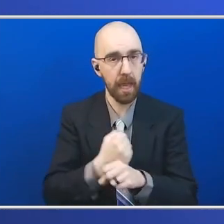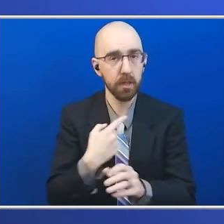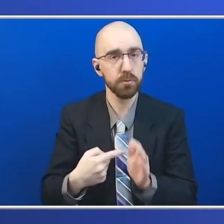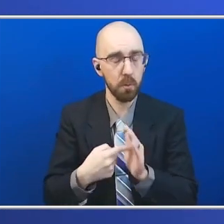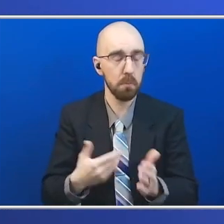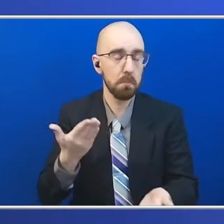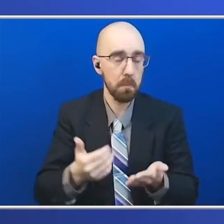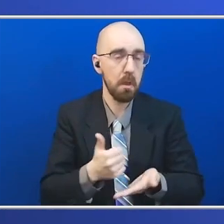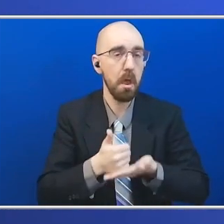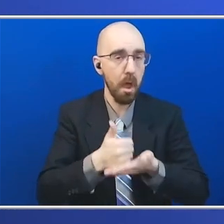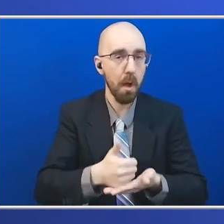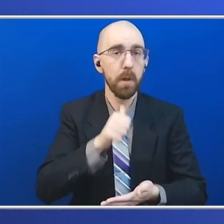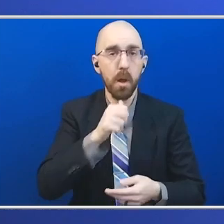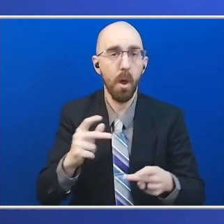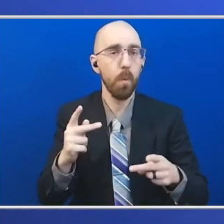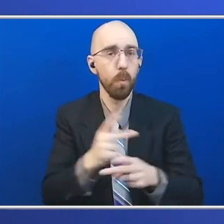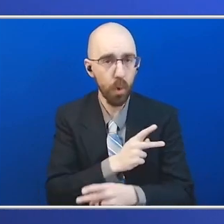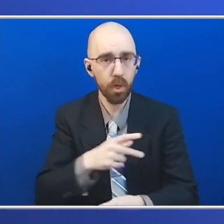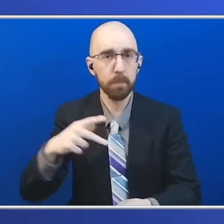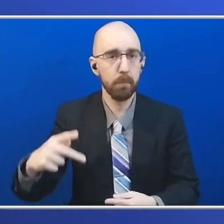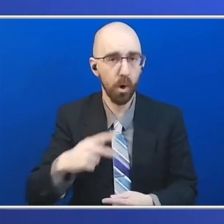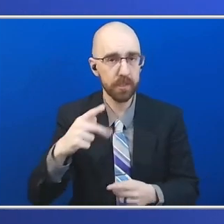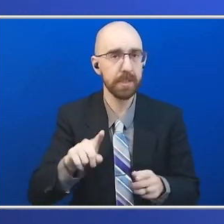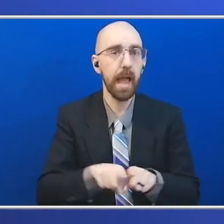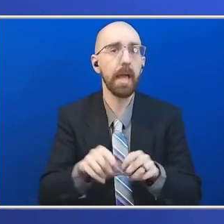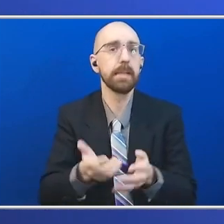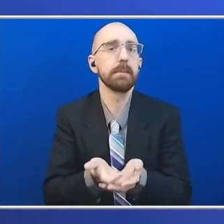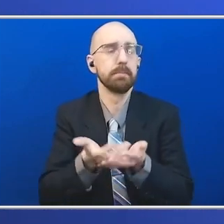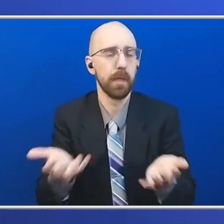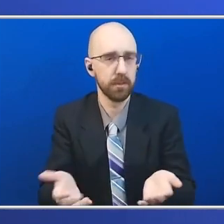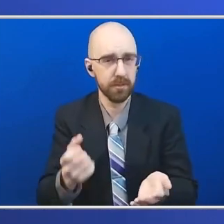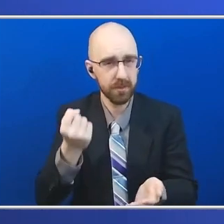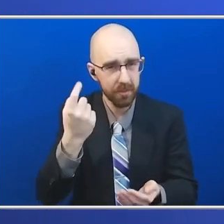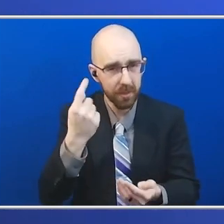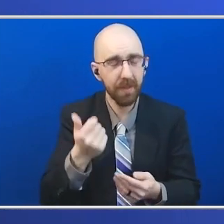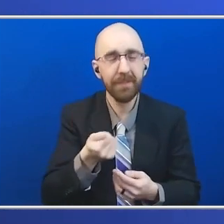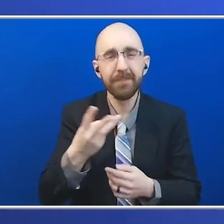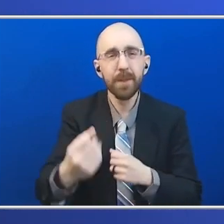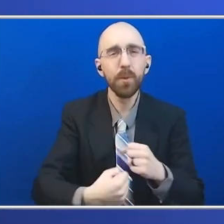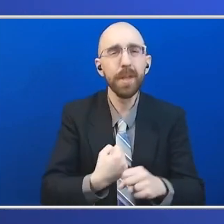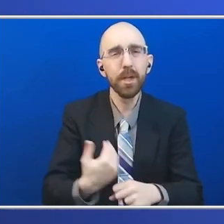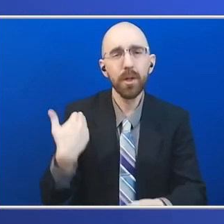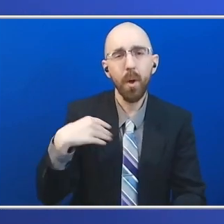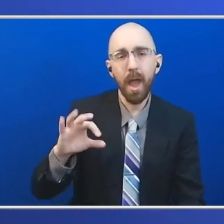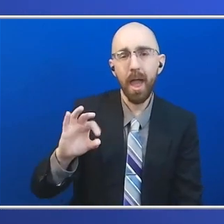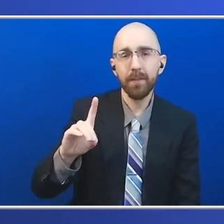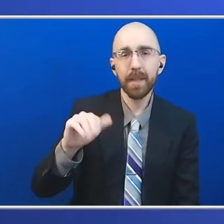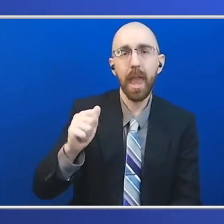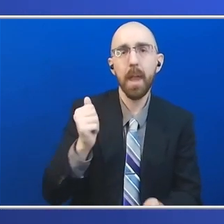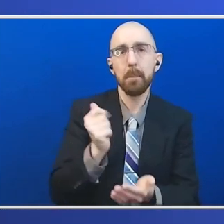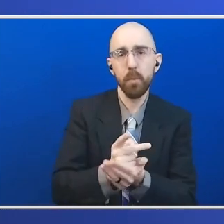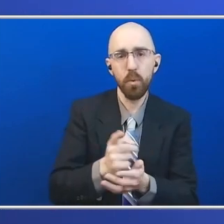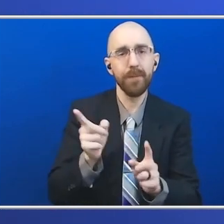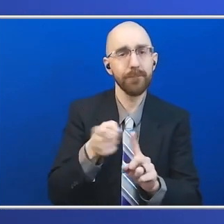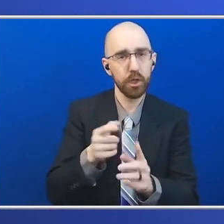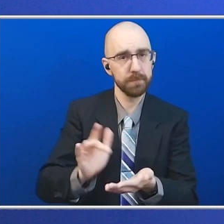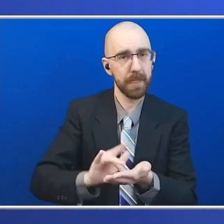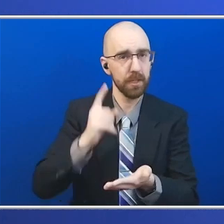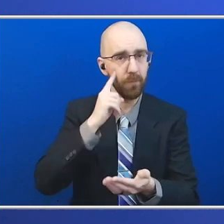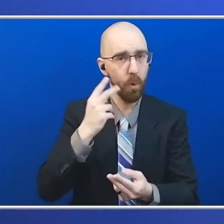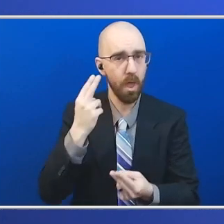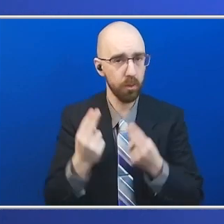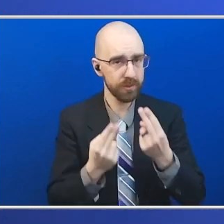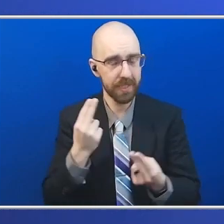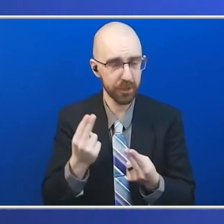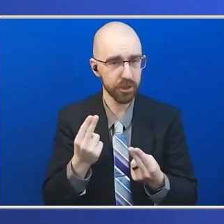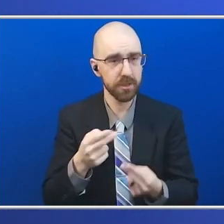worsen Parkinson's as much. However, a few years ago, the FDA approved our first medications for hallucinations specific